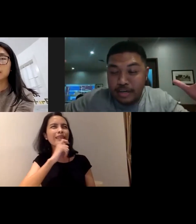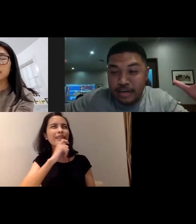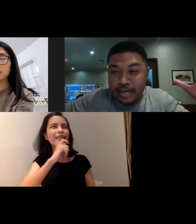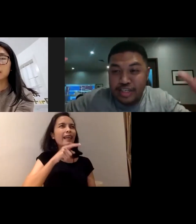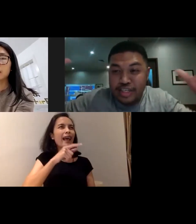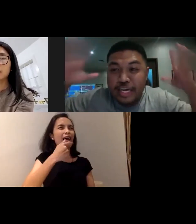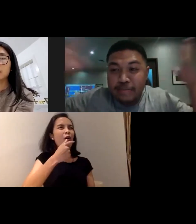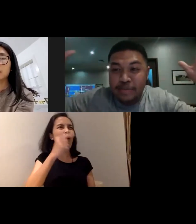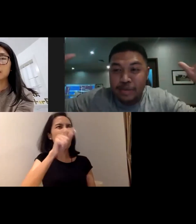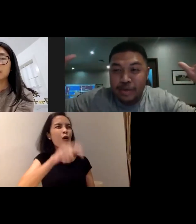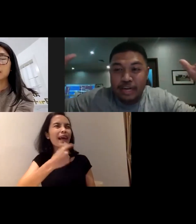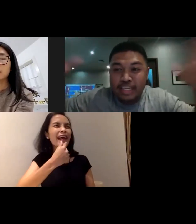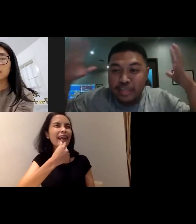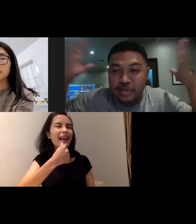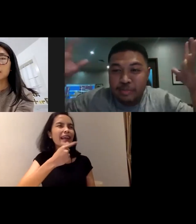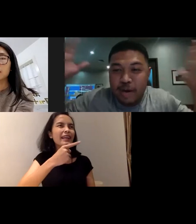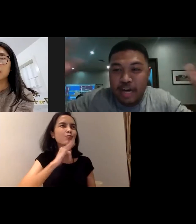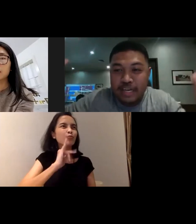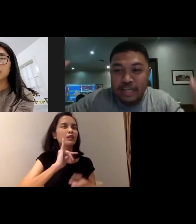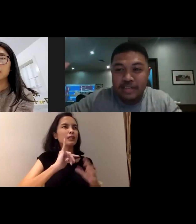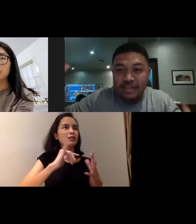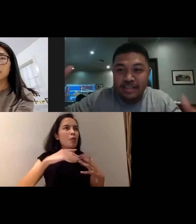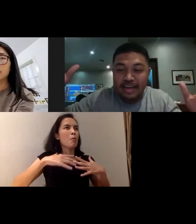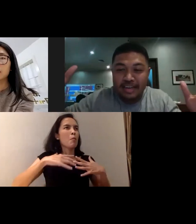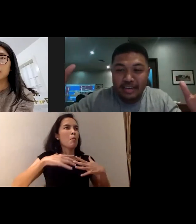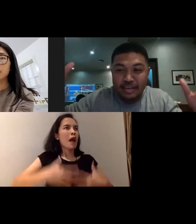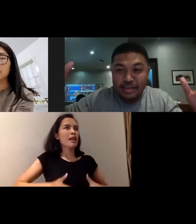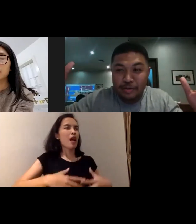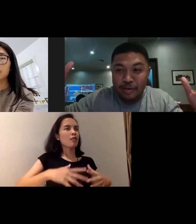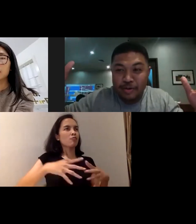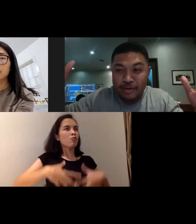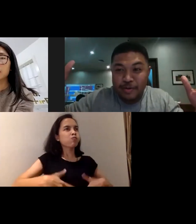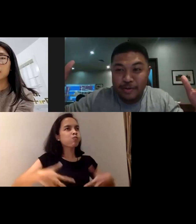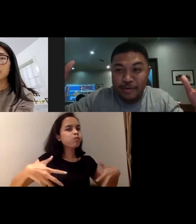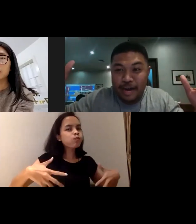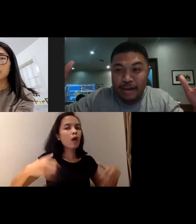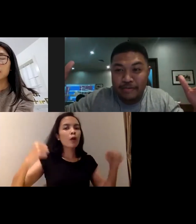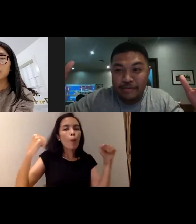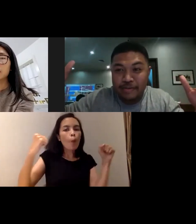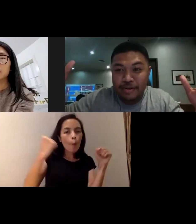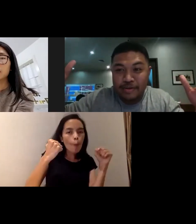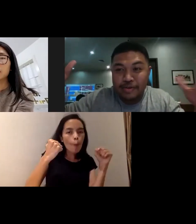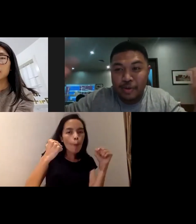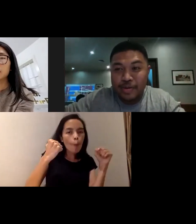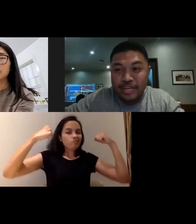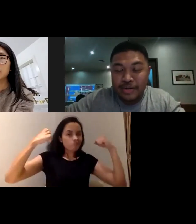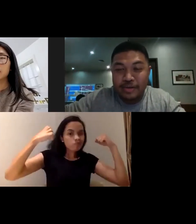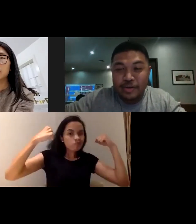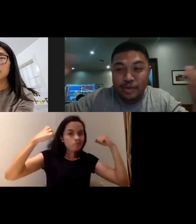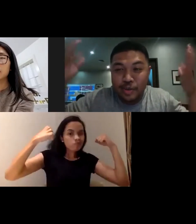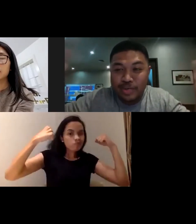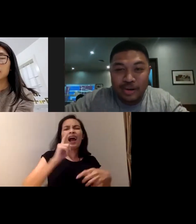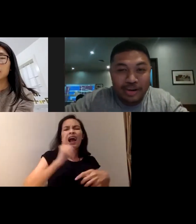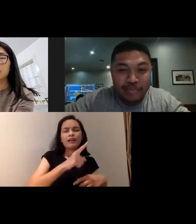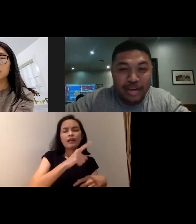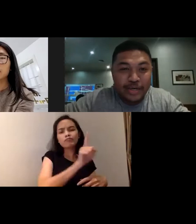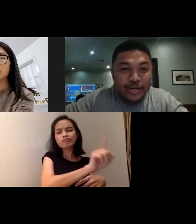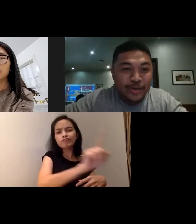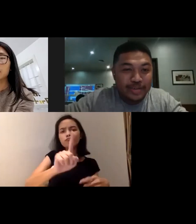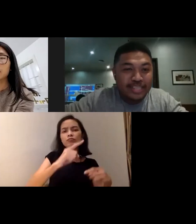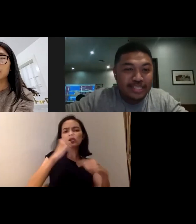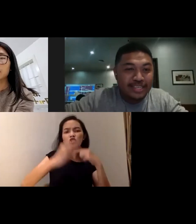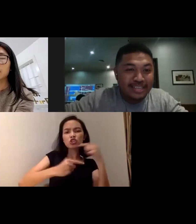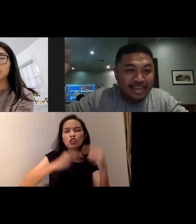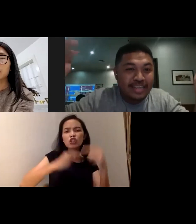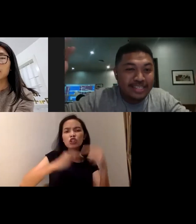every any shades, you know, any shapes of bodies, that you have the story, you know, your story or matter, you